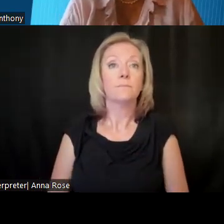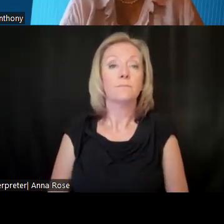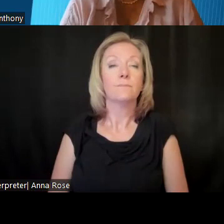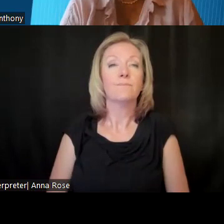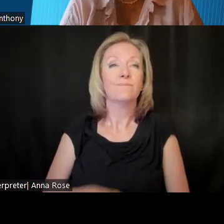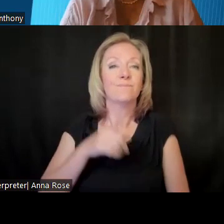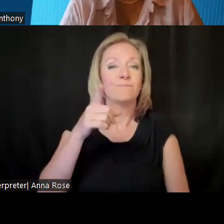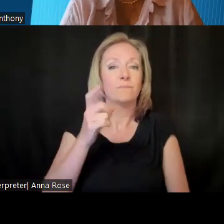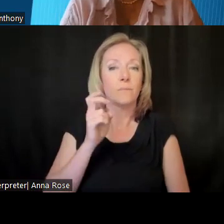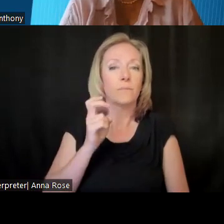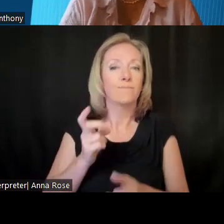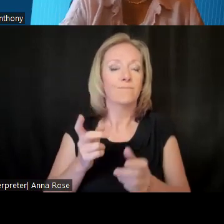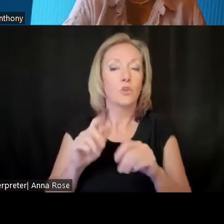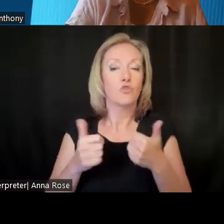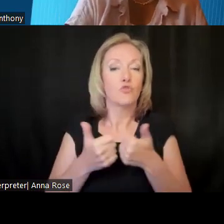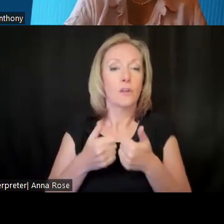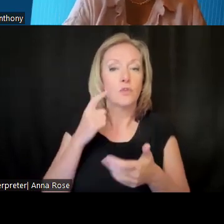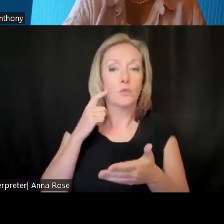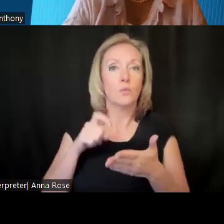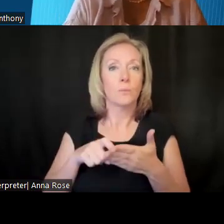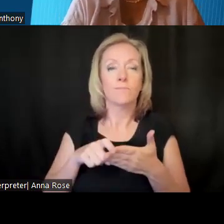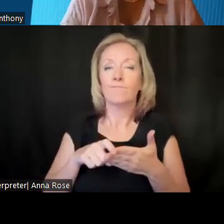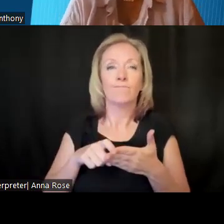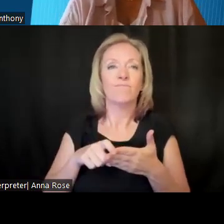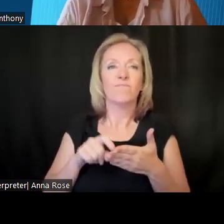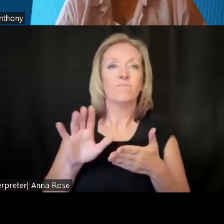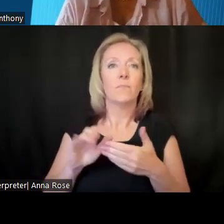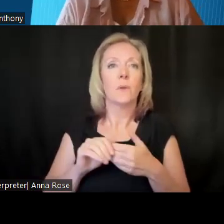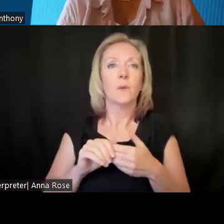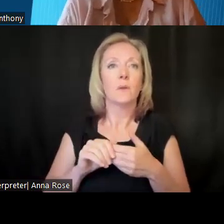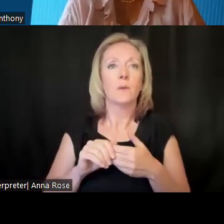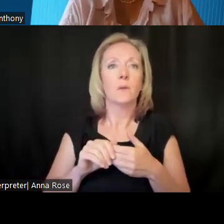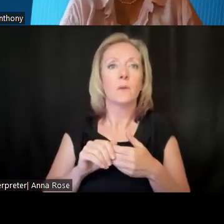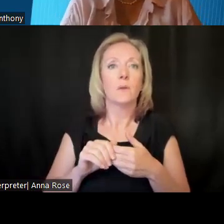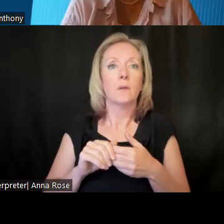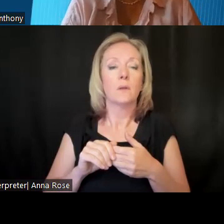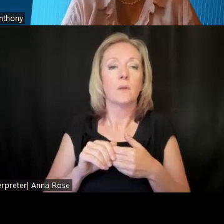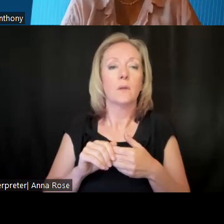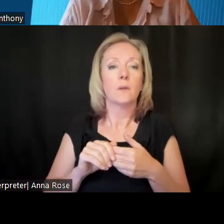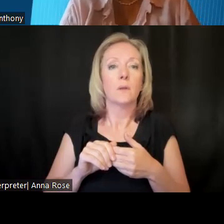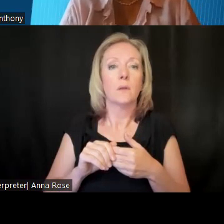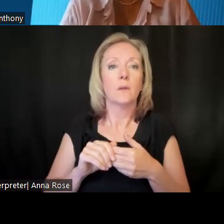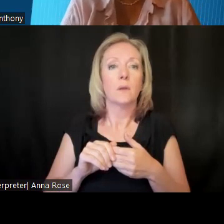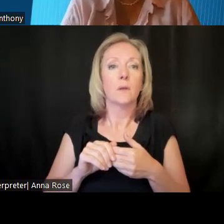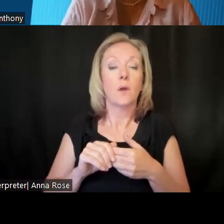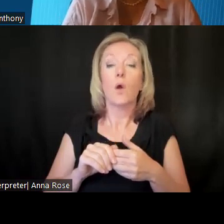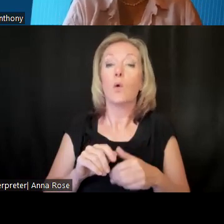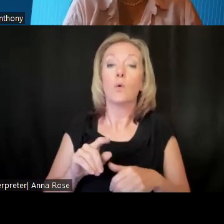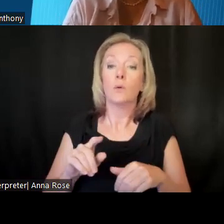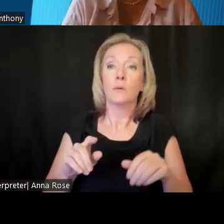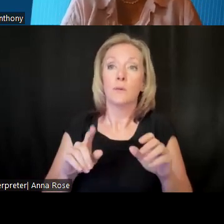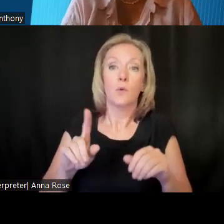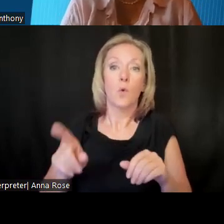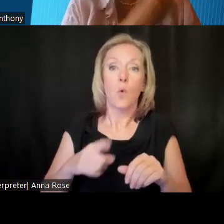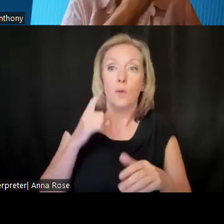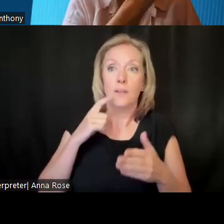to tease out. Oops, so maybe not this one. Appears only to see an object when it's separated or isolated. That's pretty